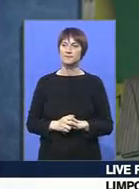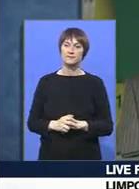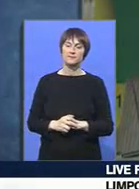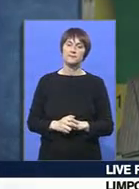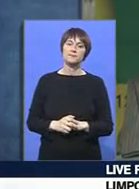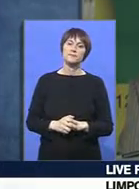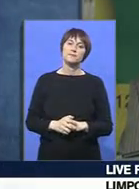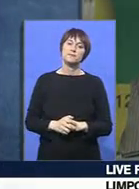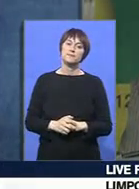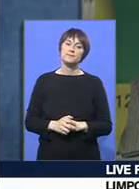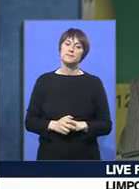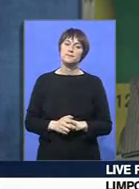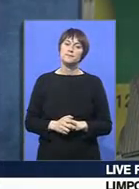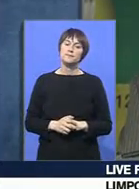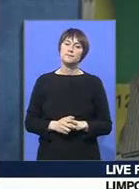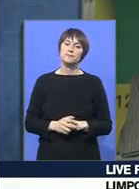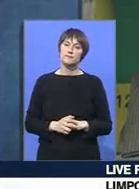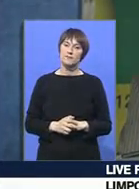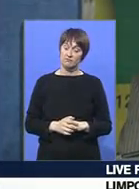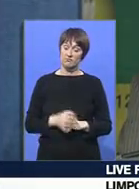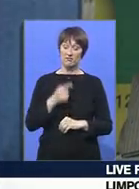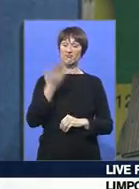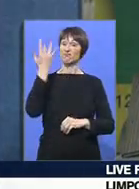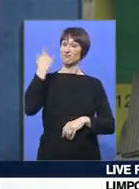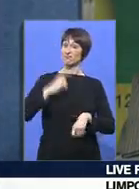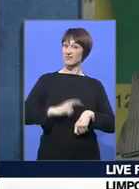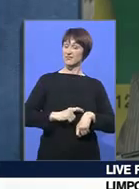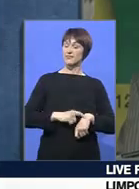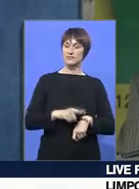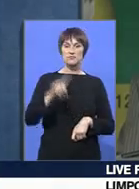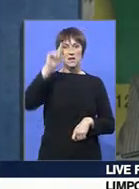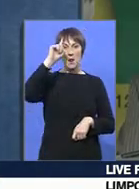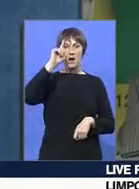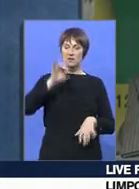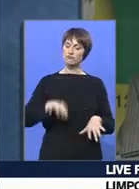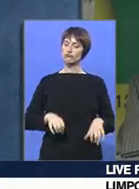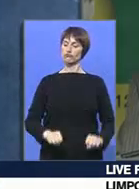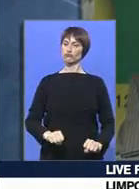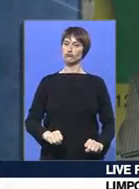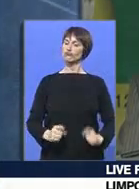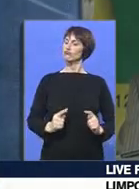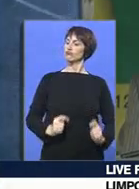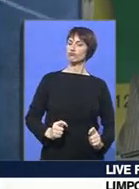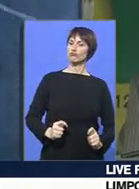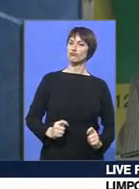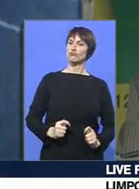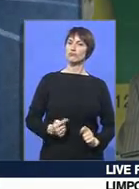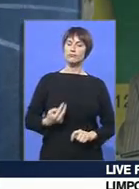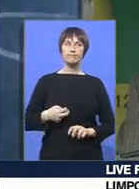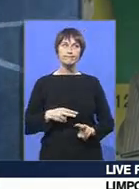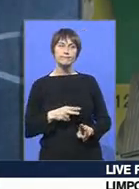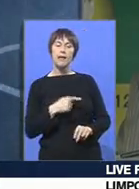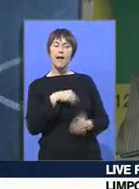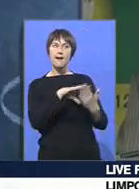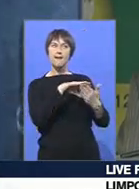The manner in which Madiba carried himself during this period teaches us